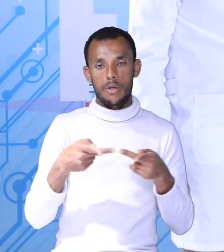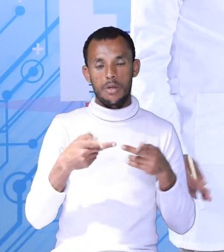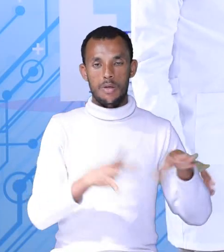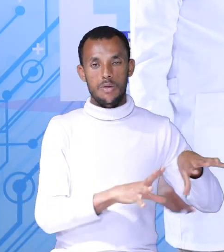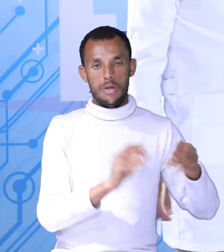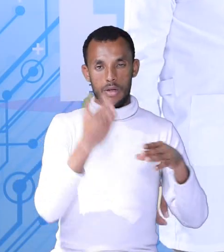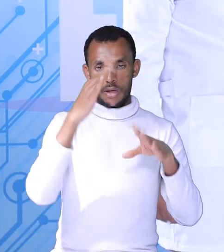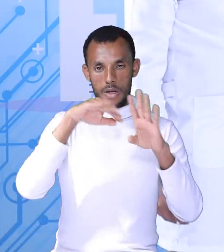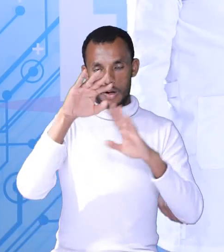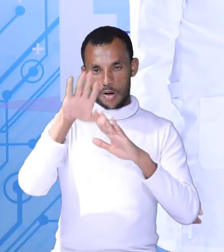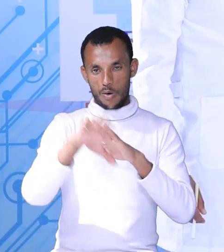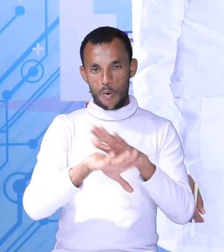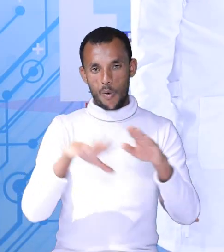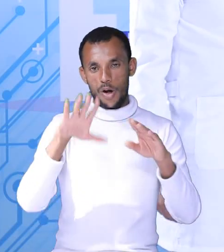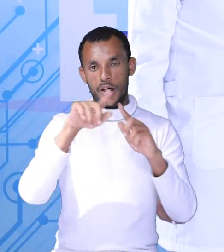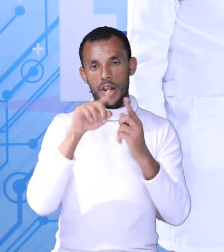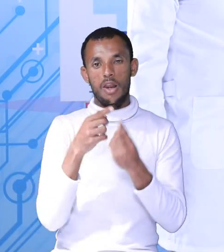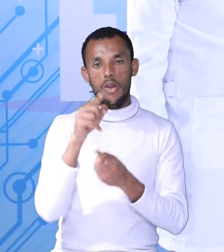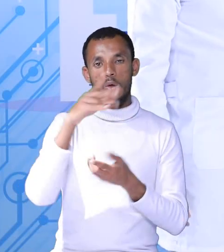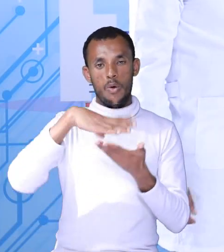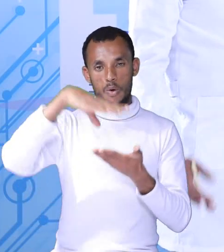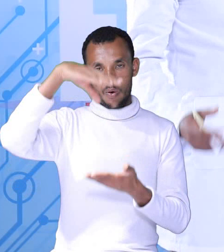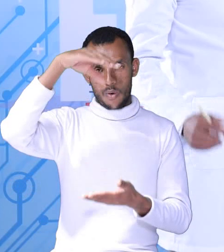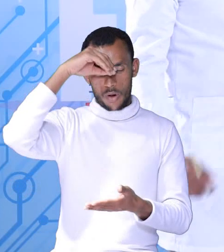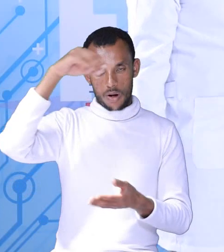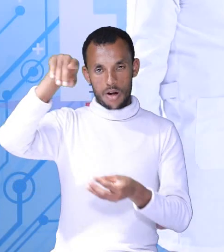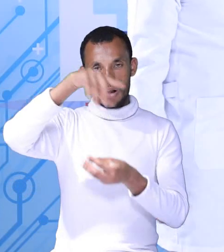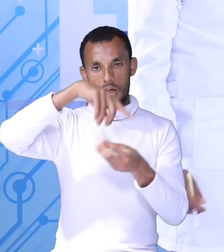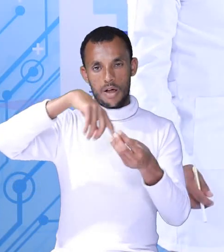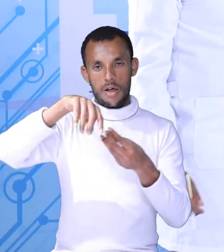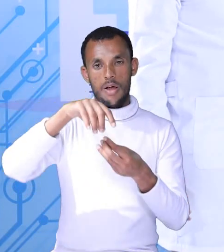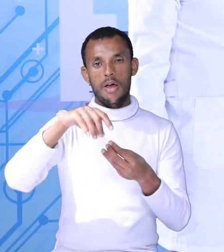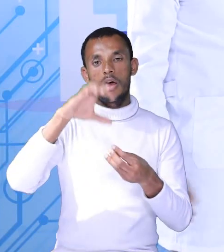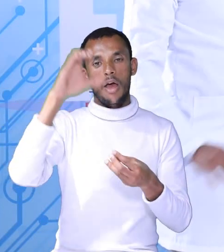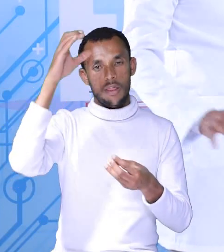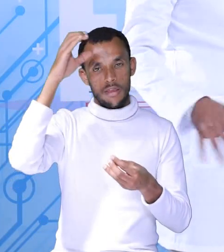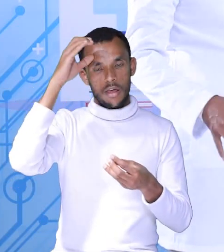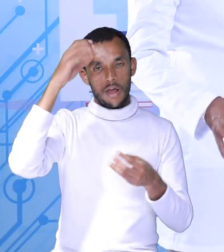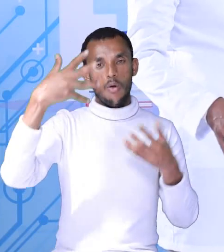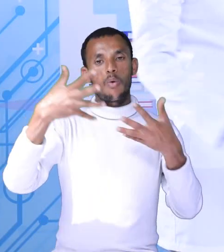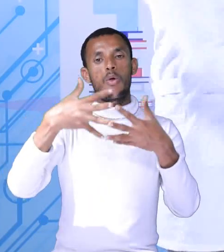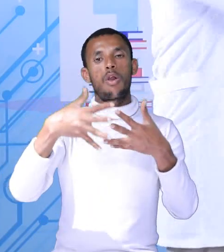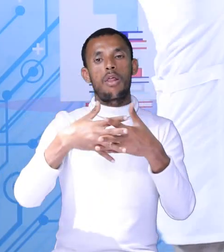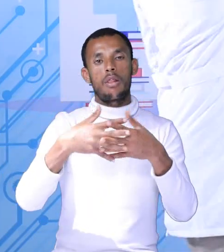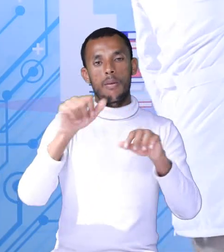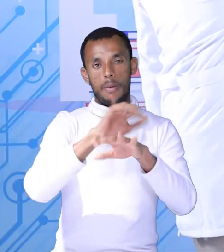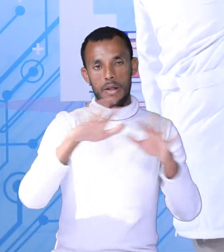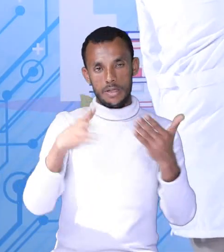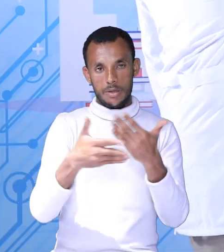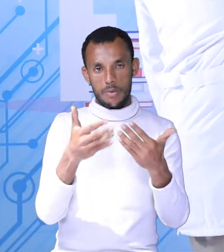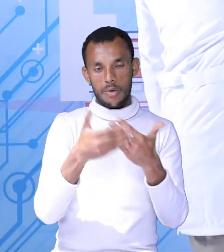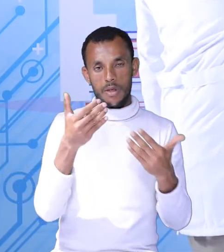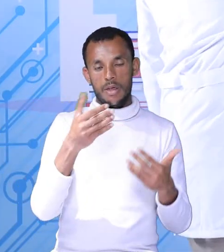Students in lower grade, you have learned about Cartesian coordinate plane. Simply it